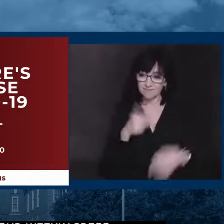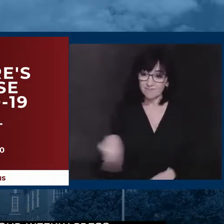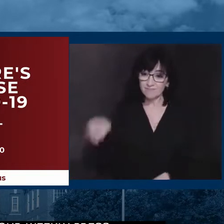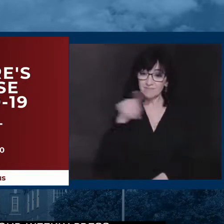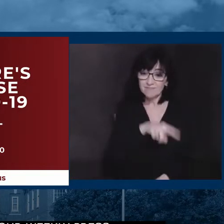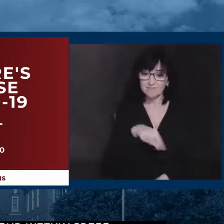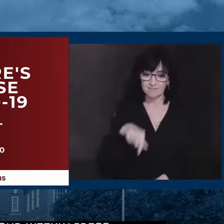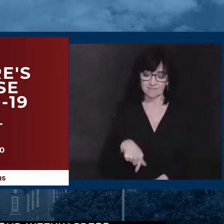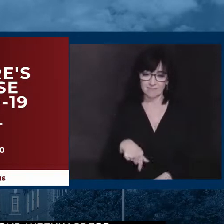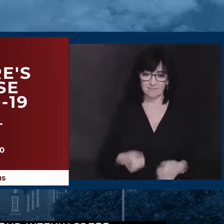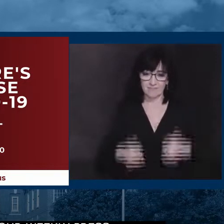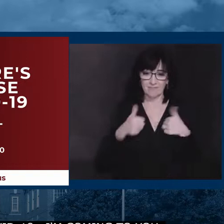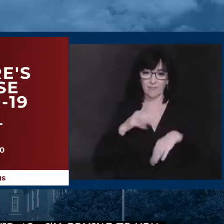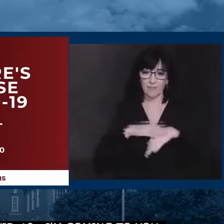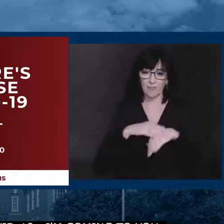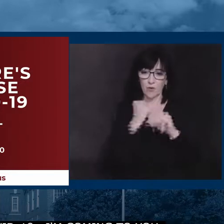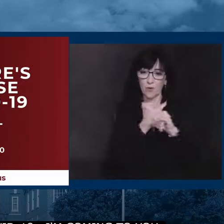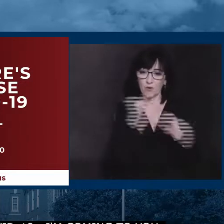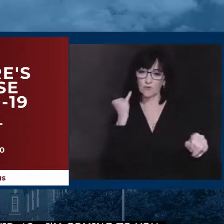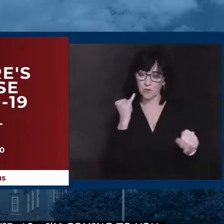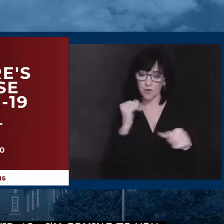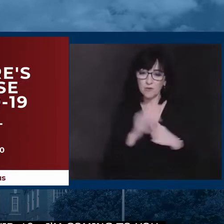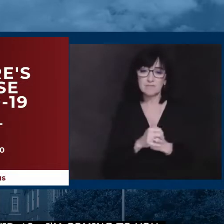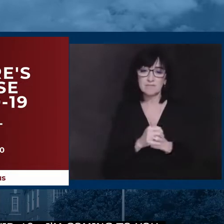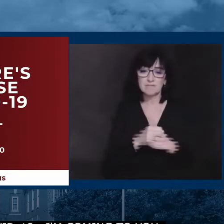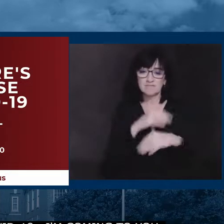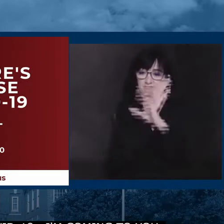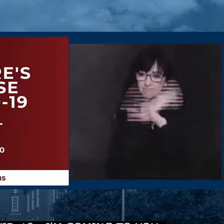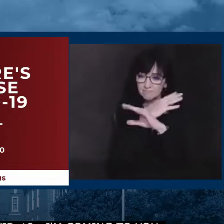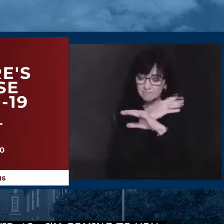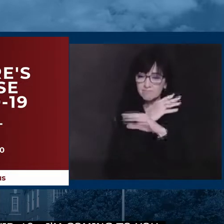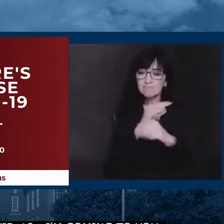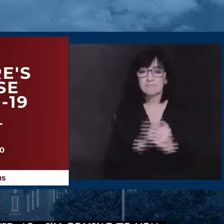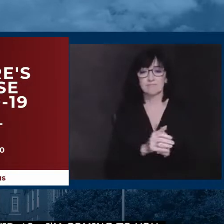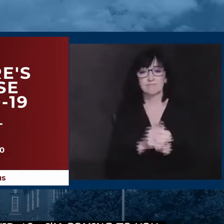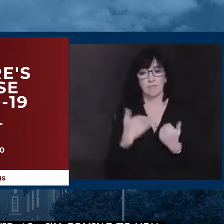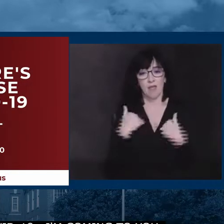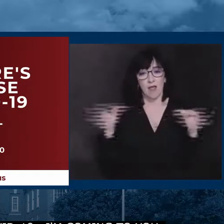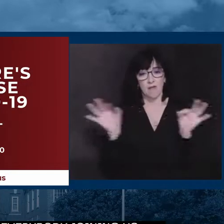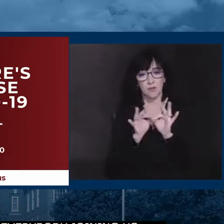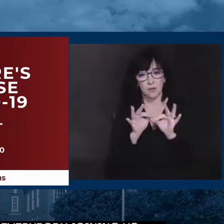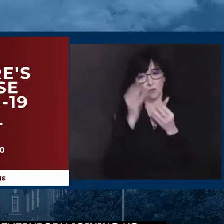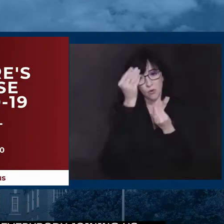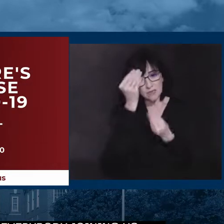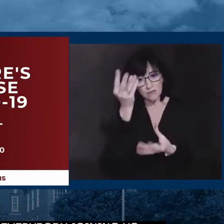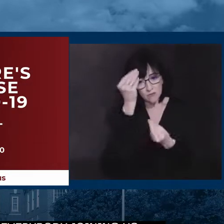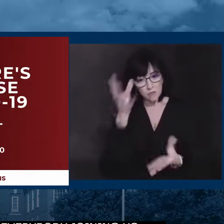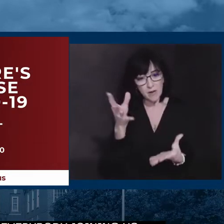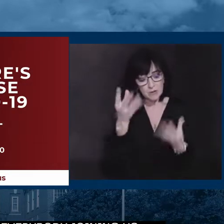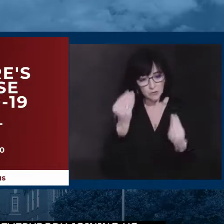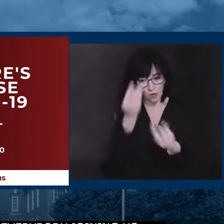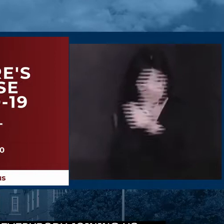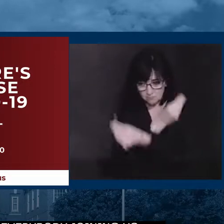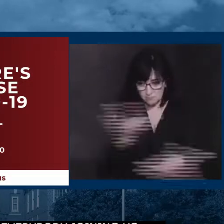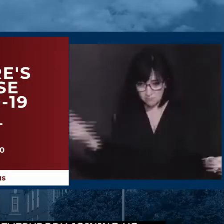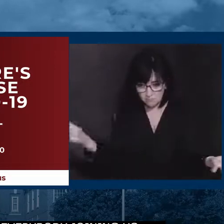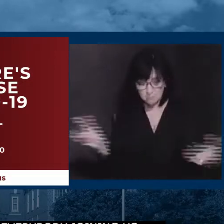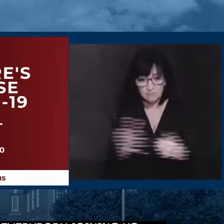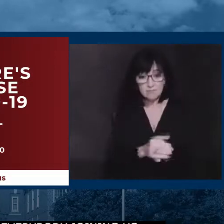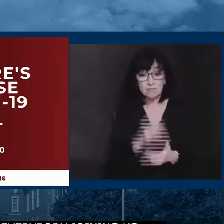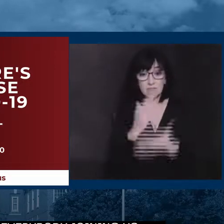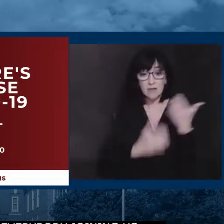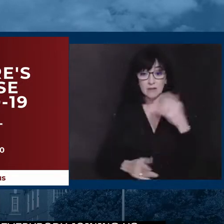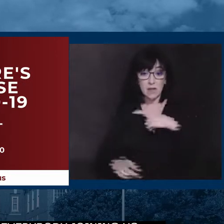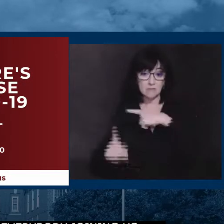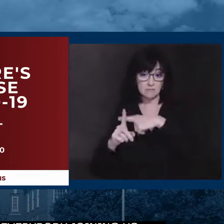everybody joining us this afternoon. We have some important information to share, some good news, and some concerning